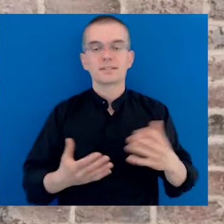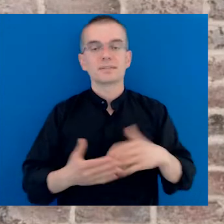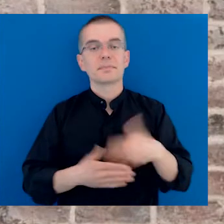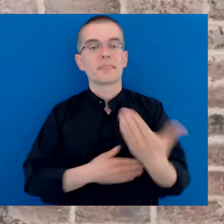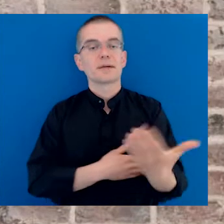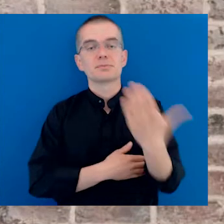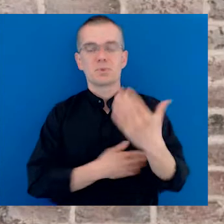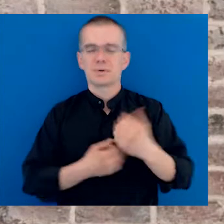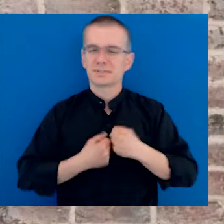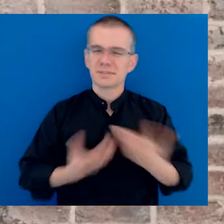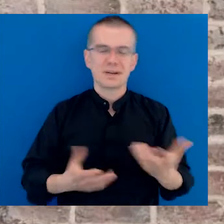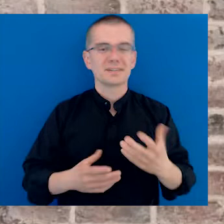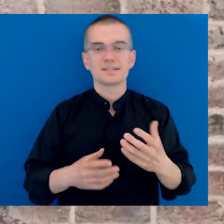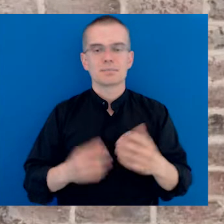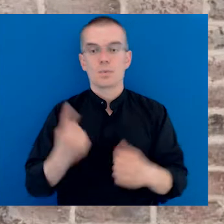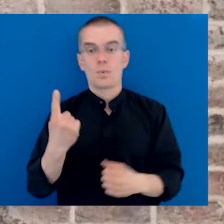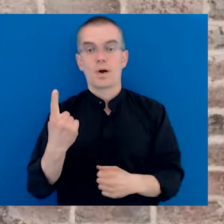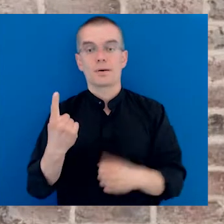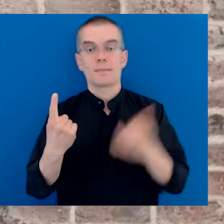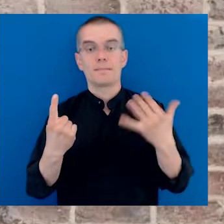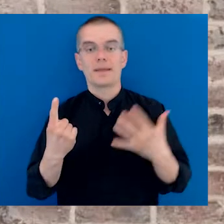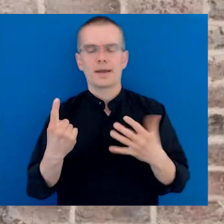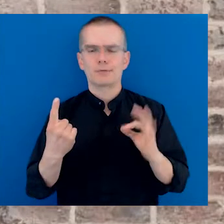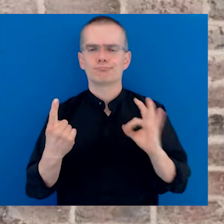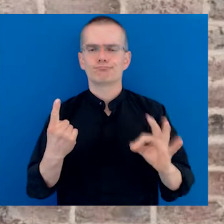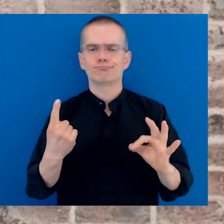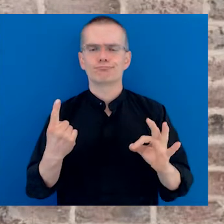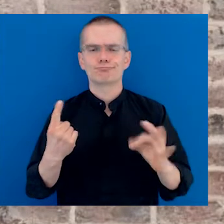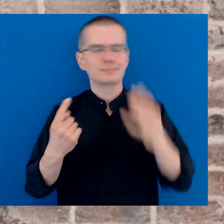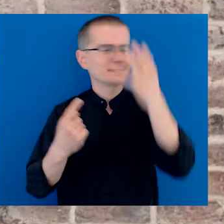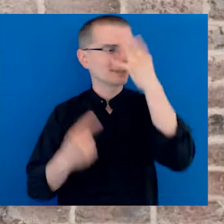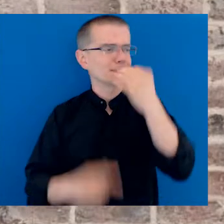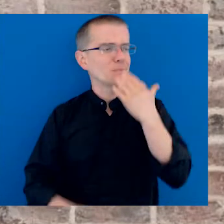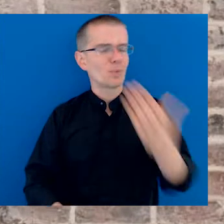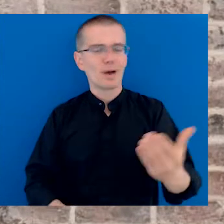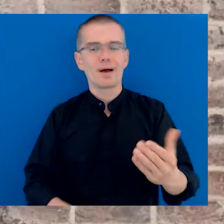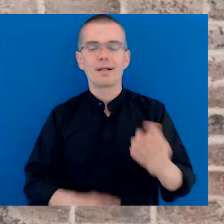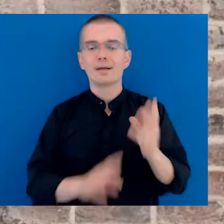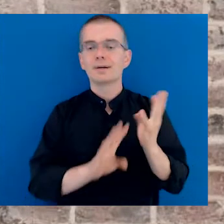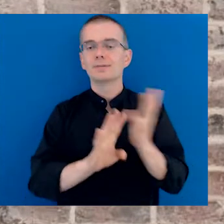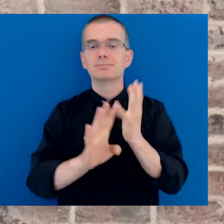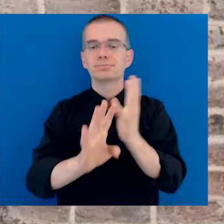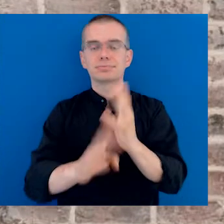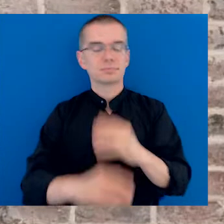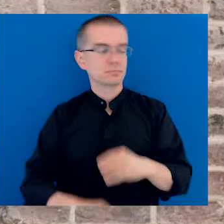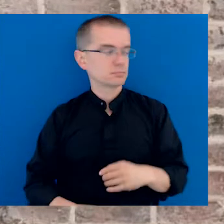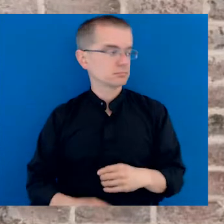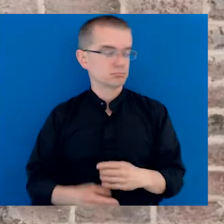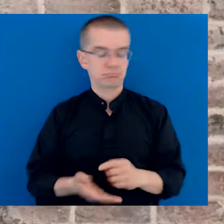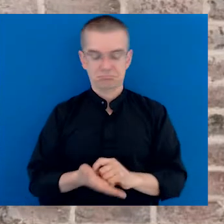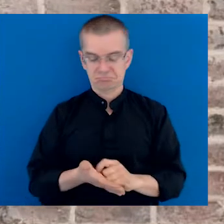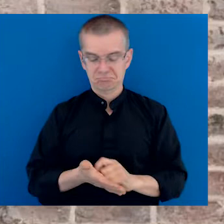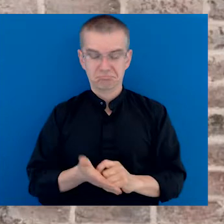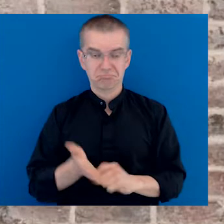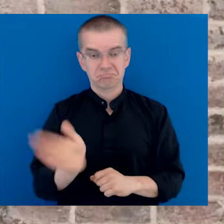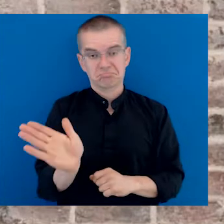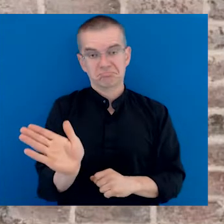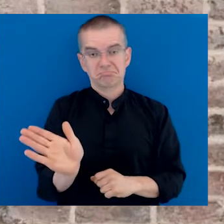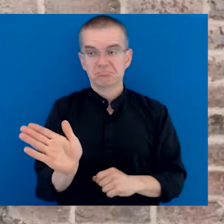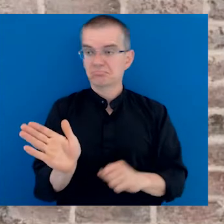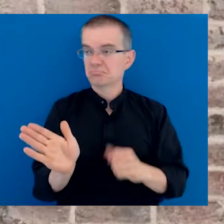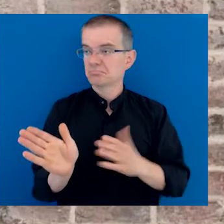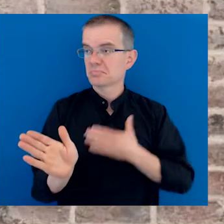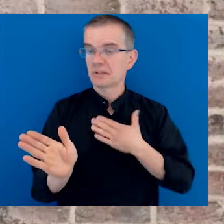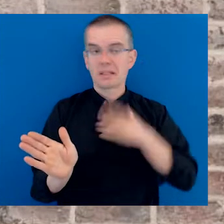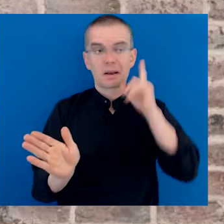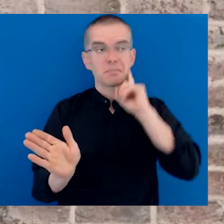one very well-rested player. And they come out walking the next day, and he writes on his notepad, since he wrote everything with notepad,